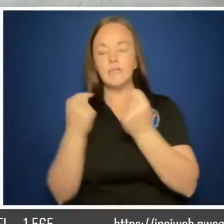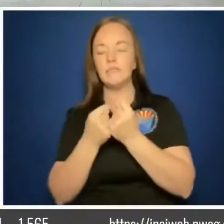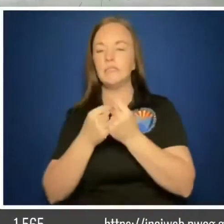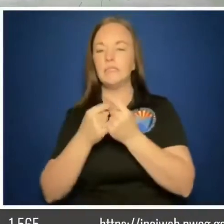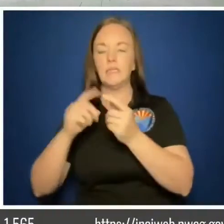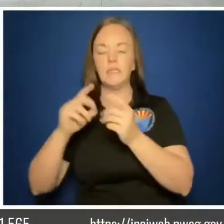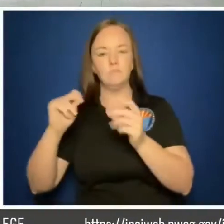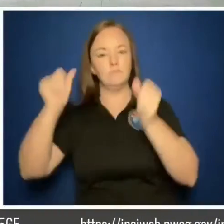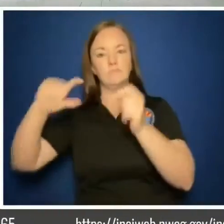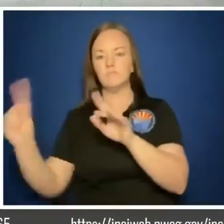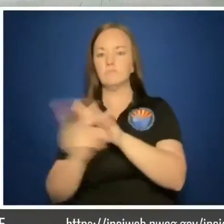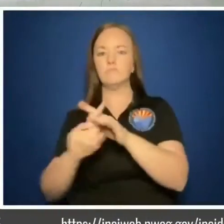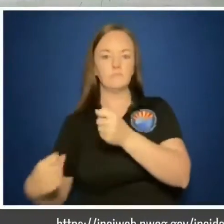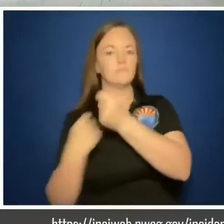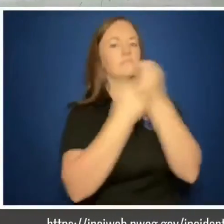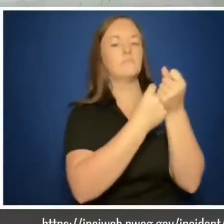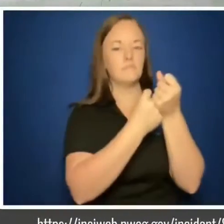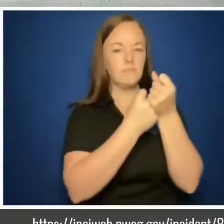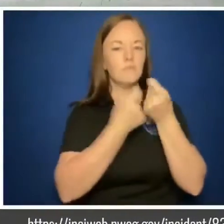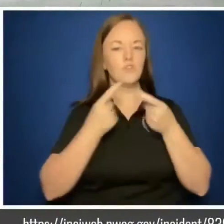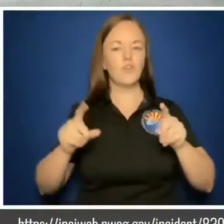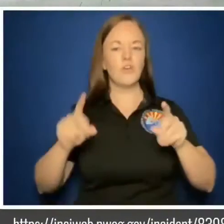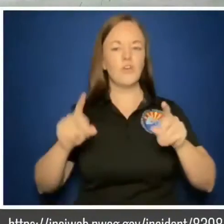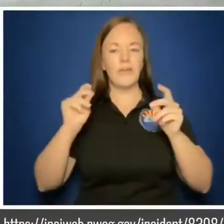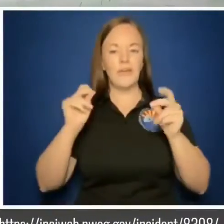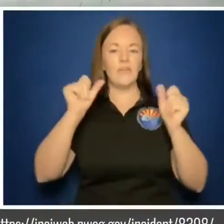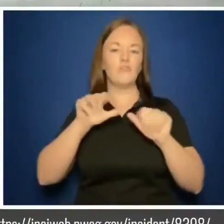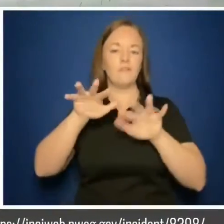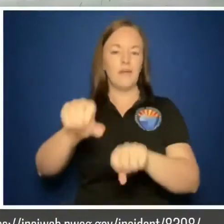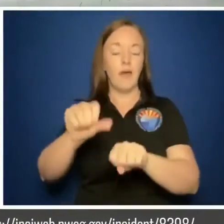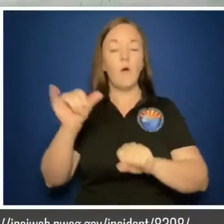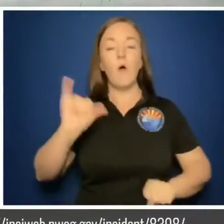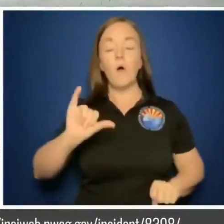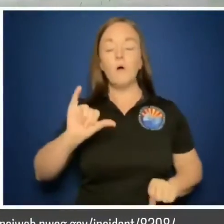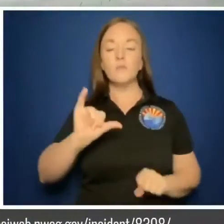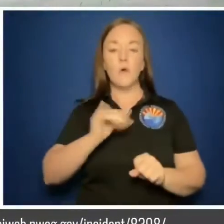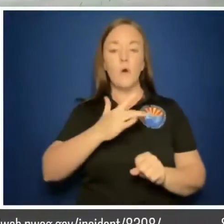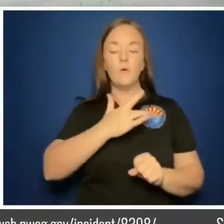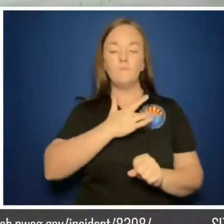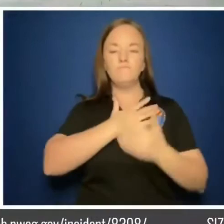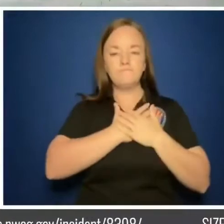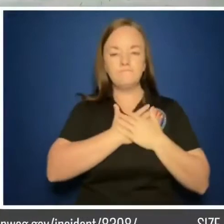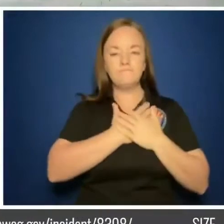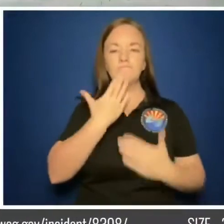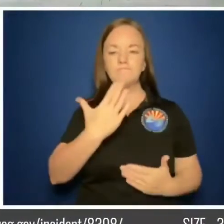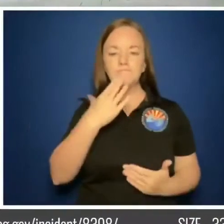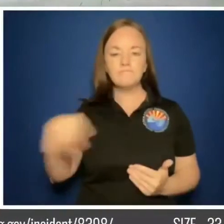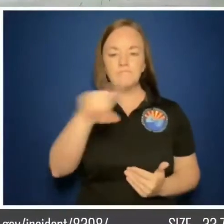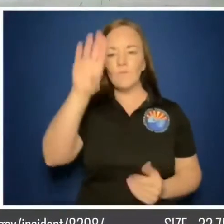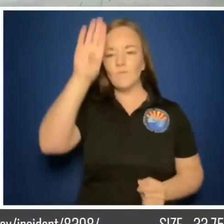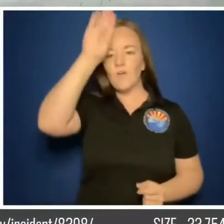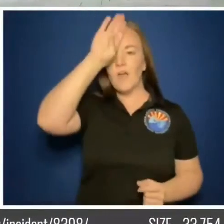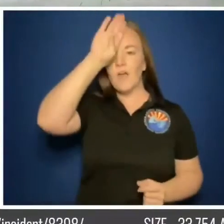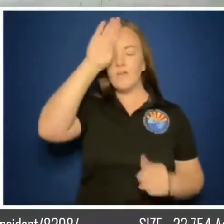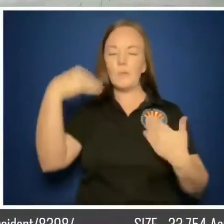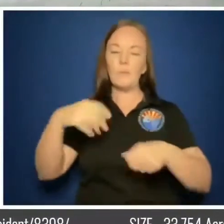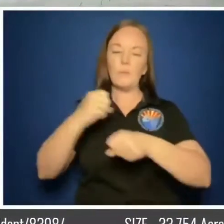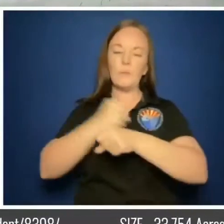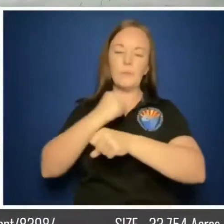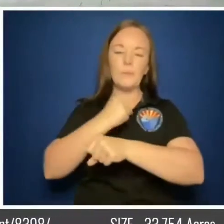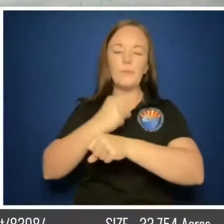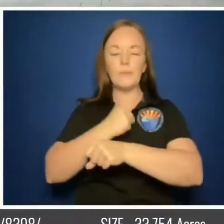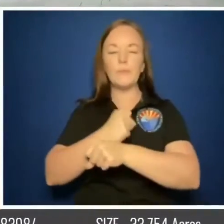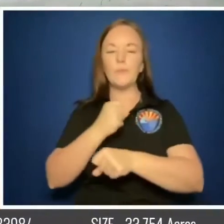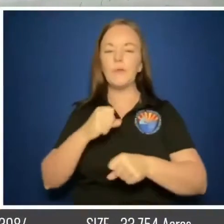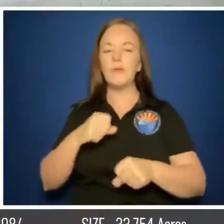attack. I'd also like to put a heartfelt thank you to the firefighters who have been valiantly fighting this fire on the line. They've